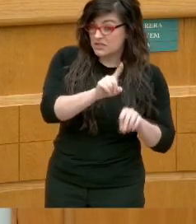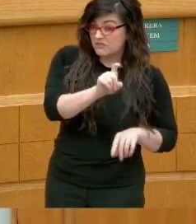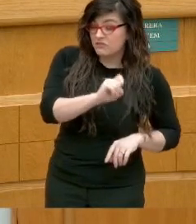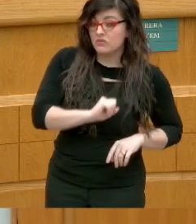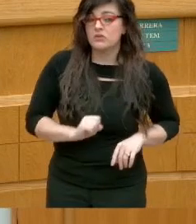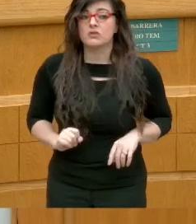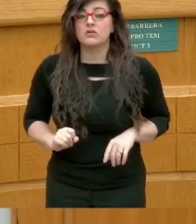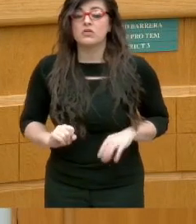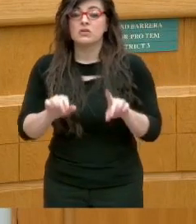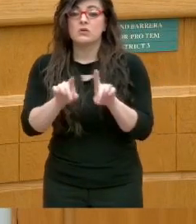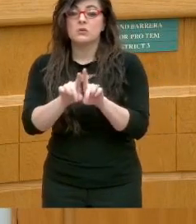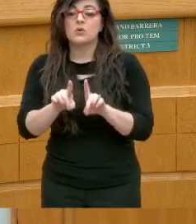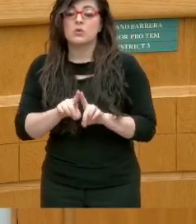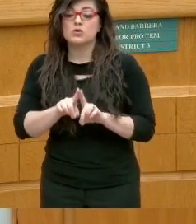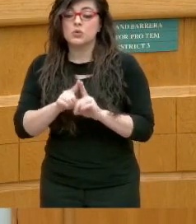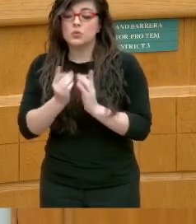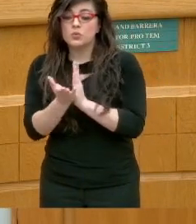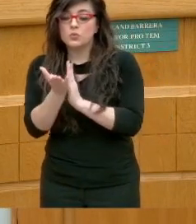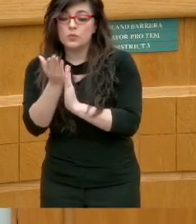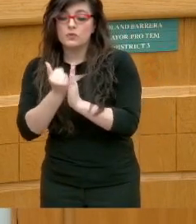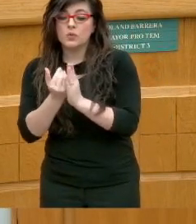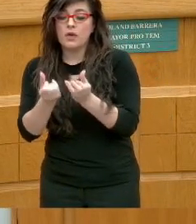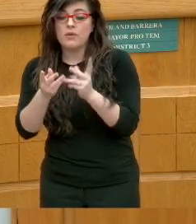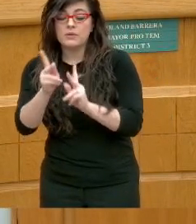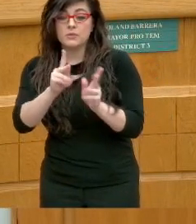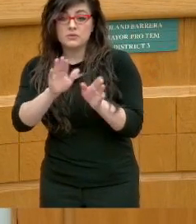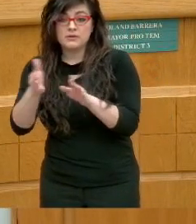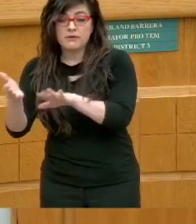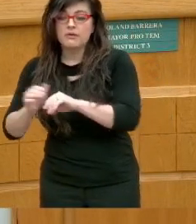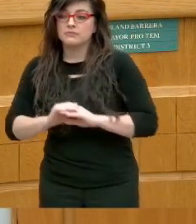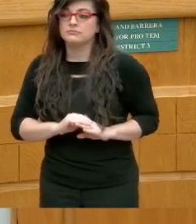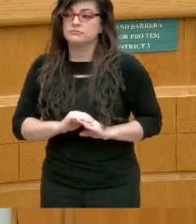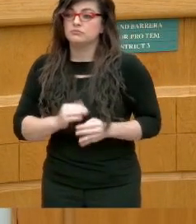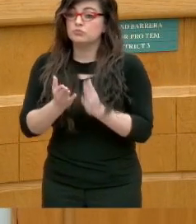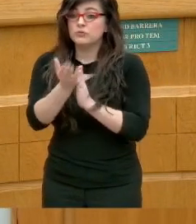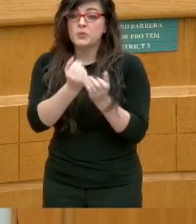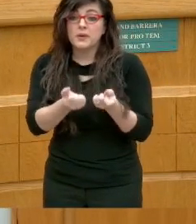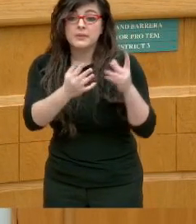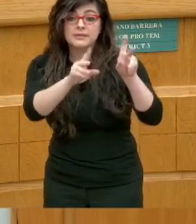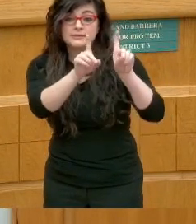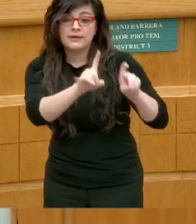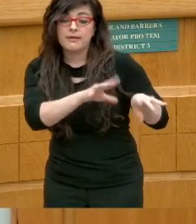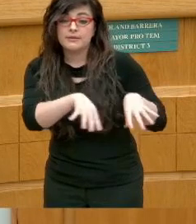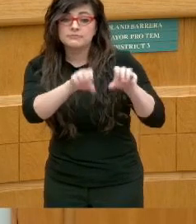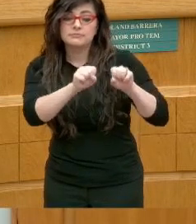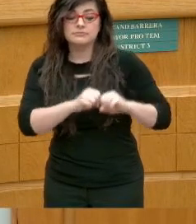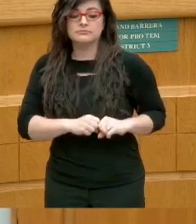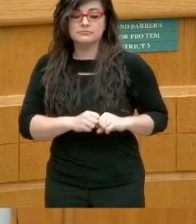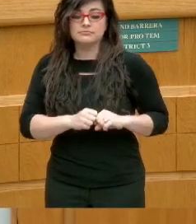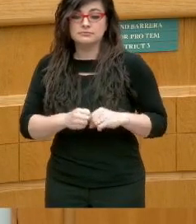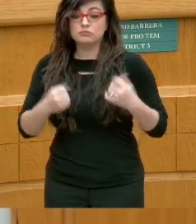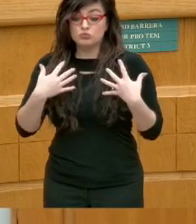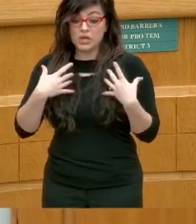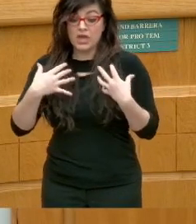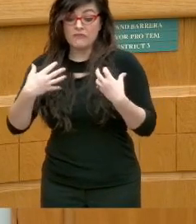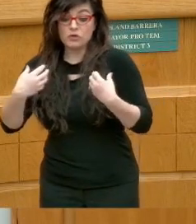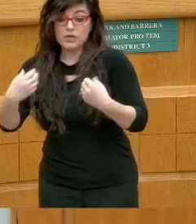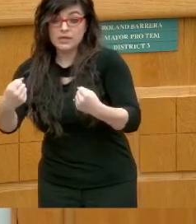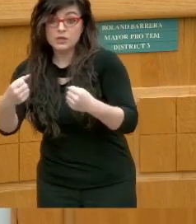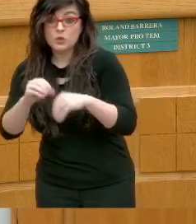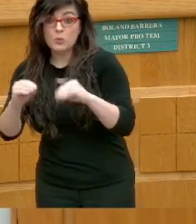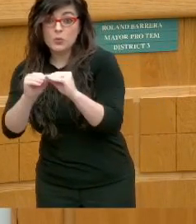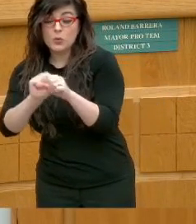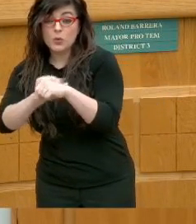at things like number of deaths. We look at the number of tests performed as well as recovery rates, and so that's what I'll go over.